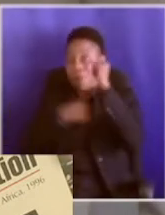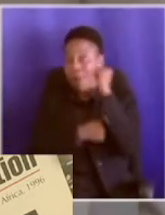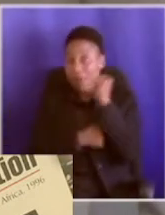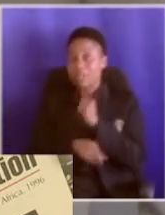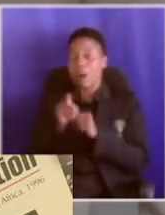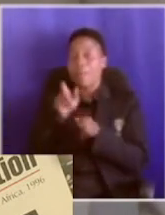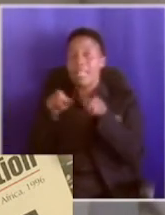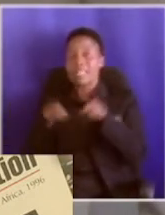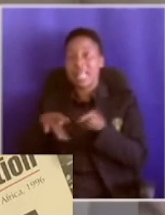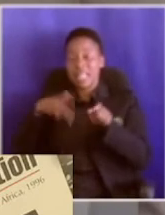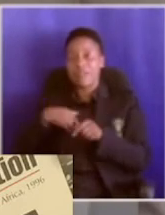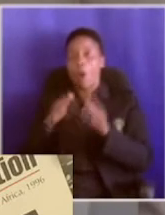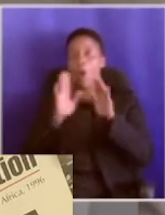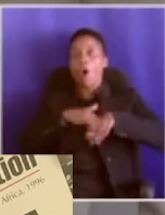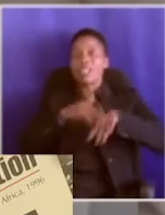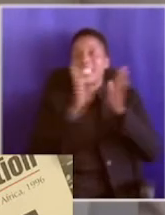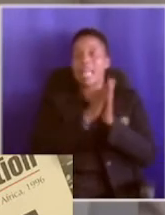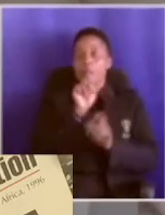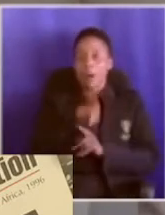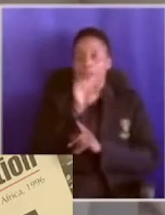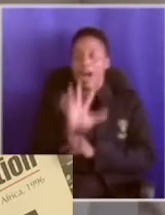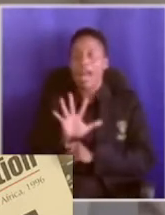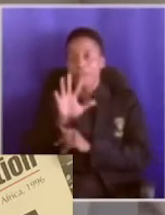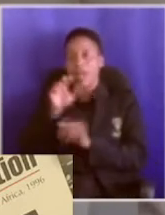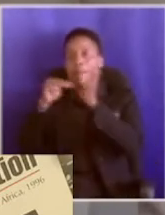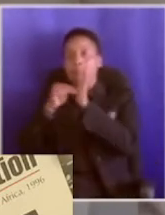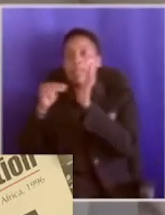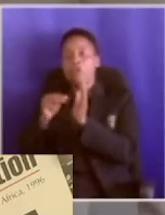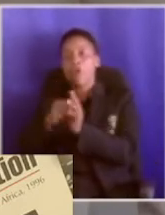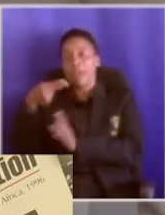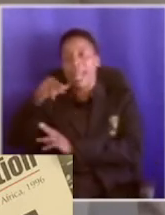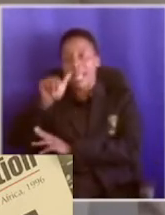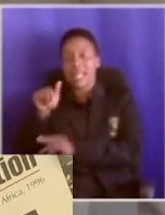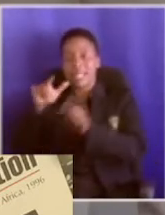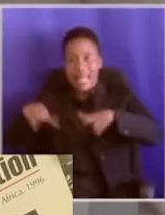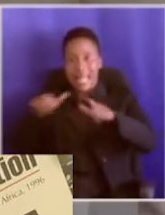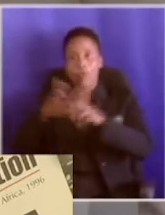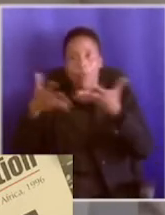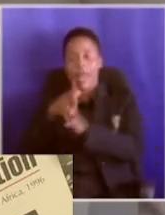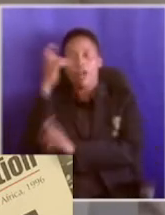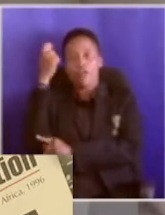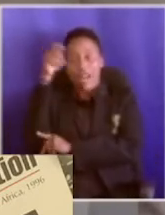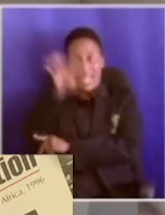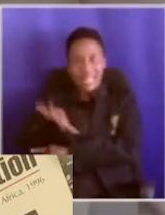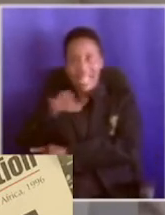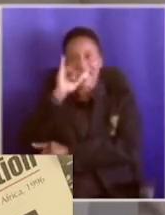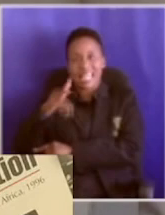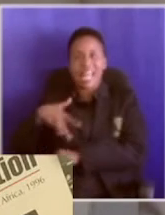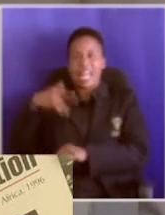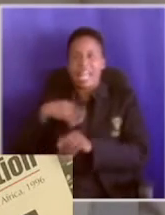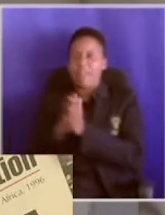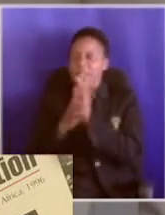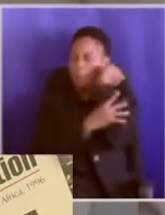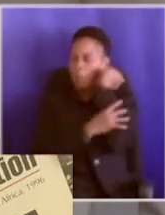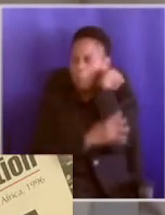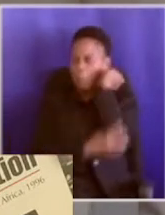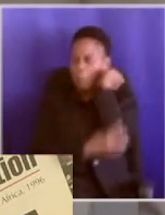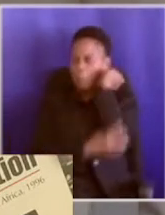on 10.5 million hectares of land in rural areas still live in property owned